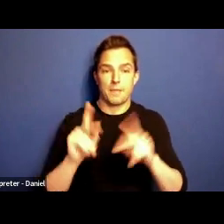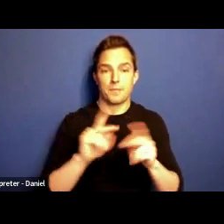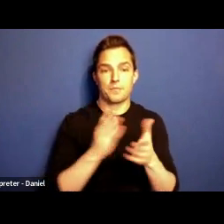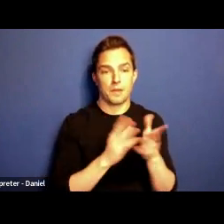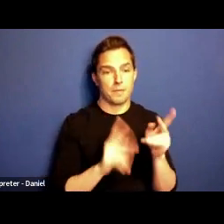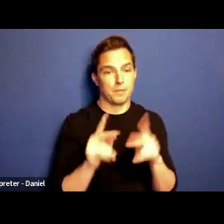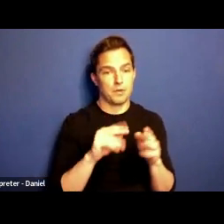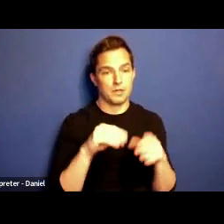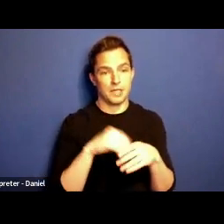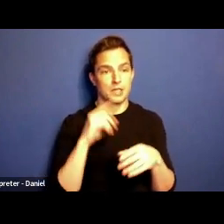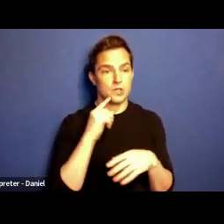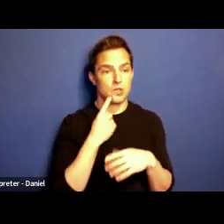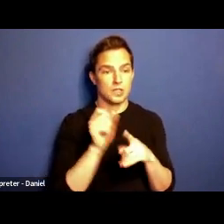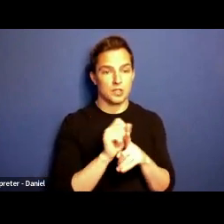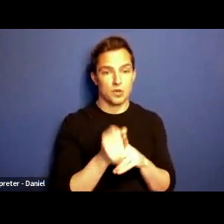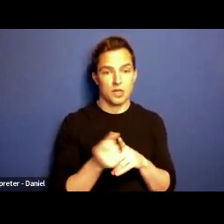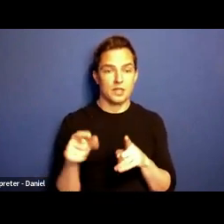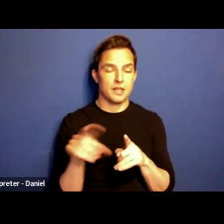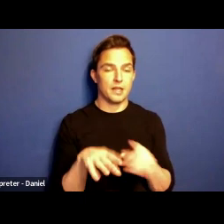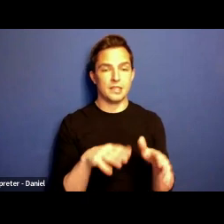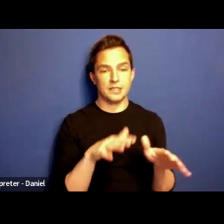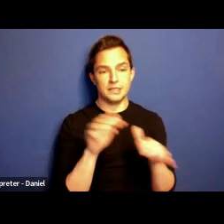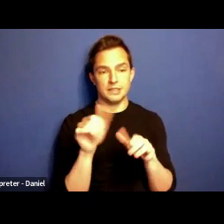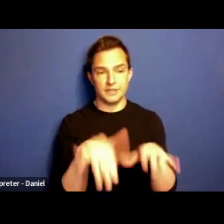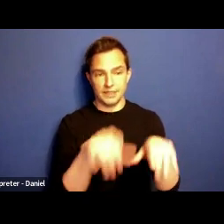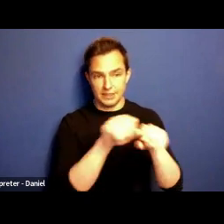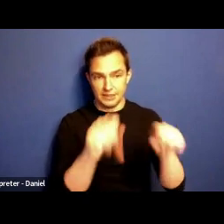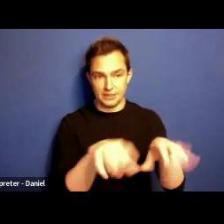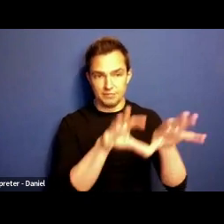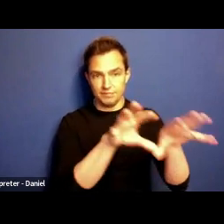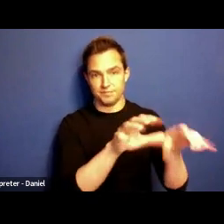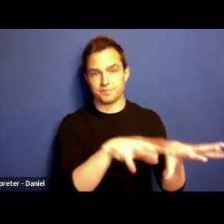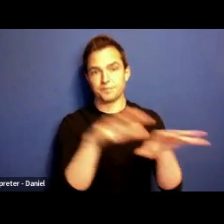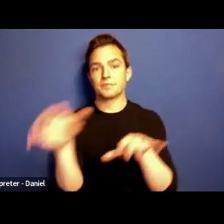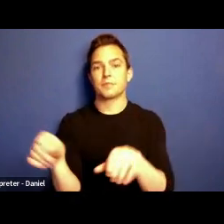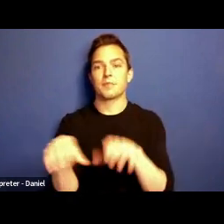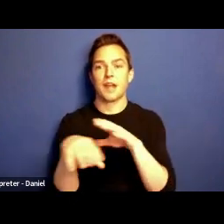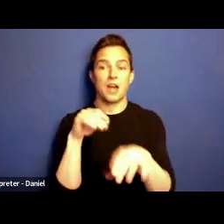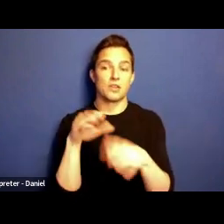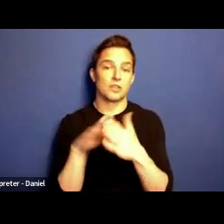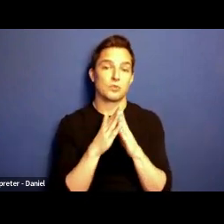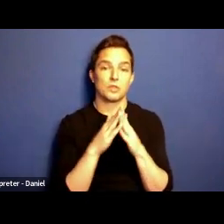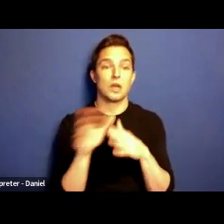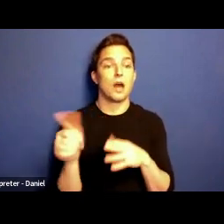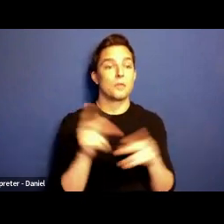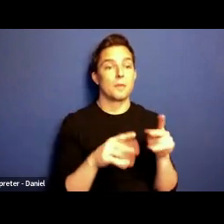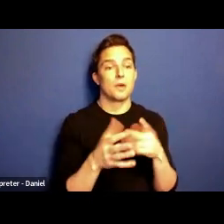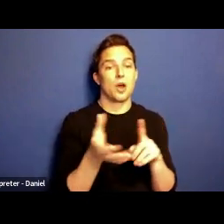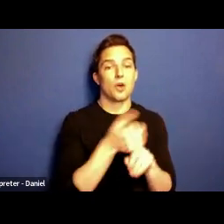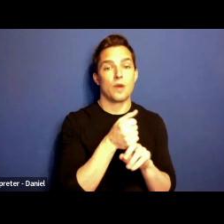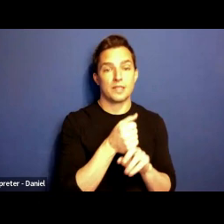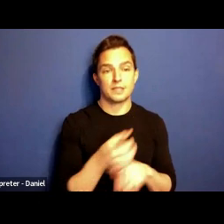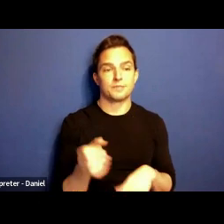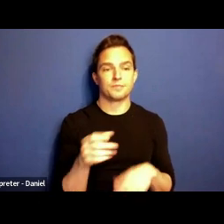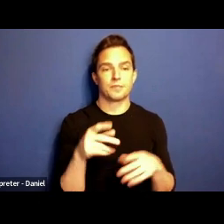crisis will move out of this system, right out of the community. Others might get arrested, the pipeline